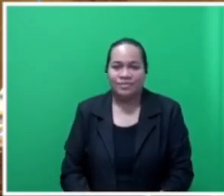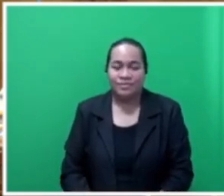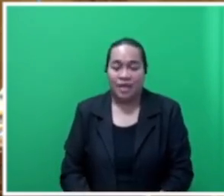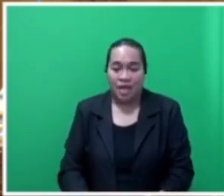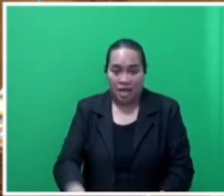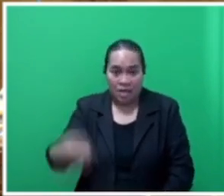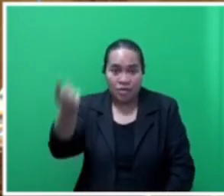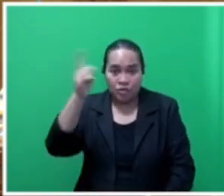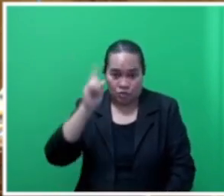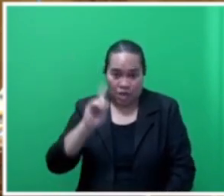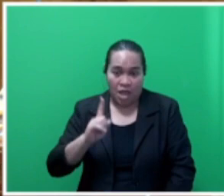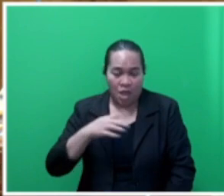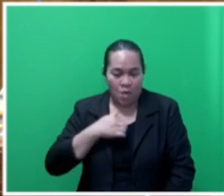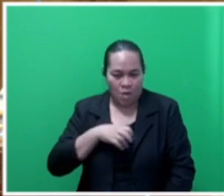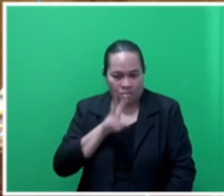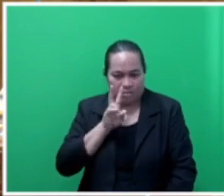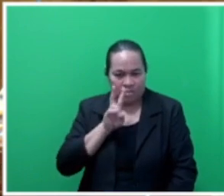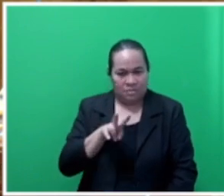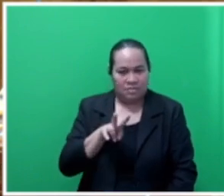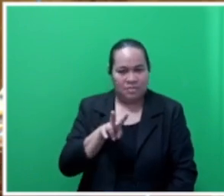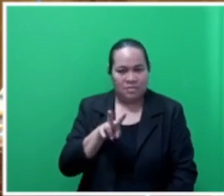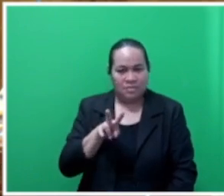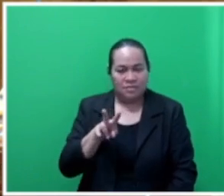Today, sir, we clearly notice,